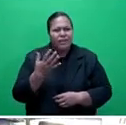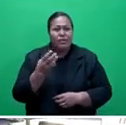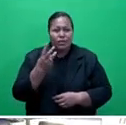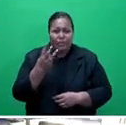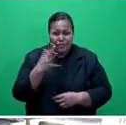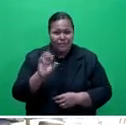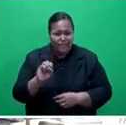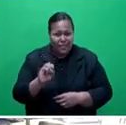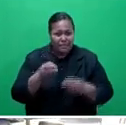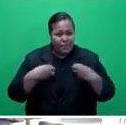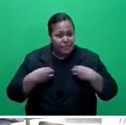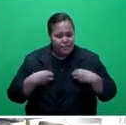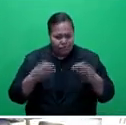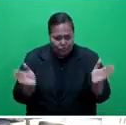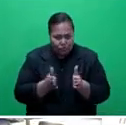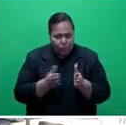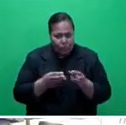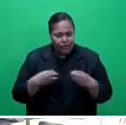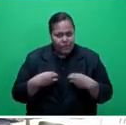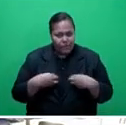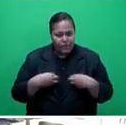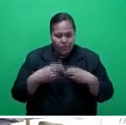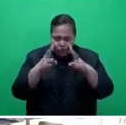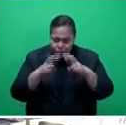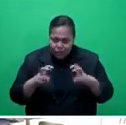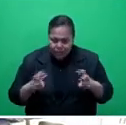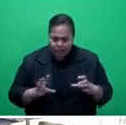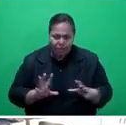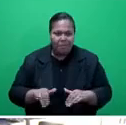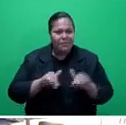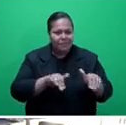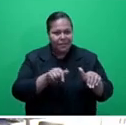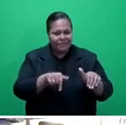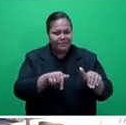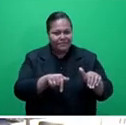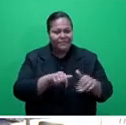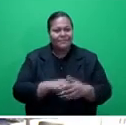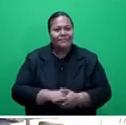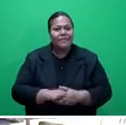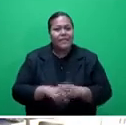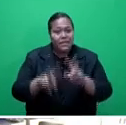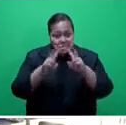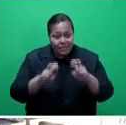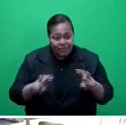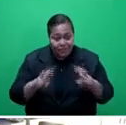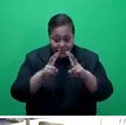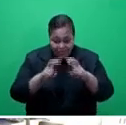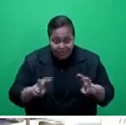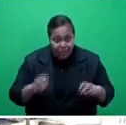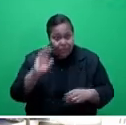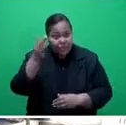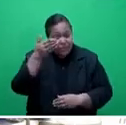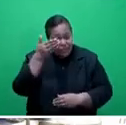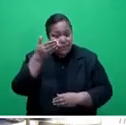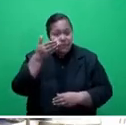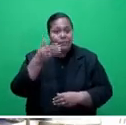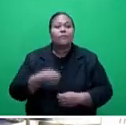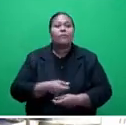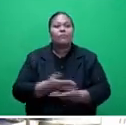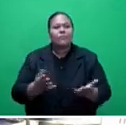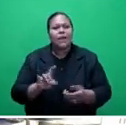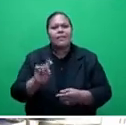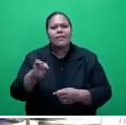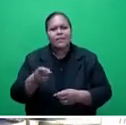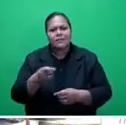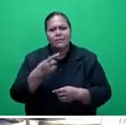medium enterprises that have participated in this survey. The results of this particular survey will be released in the next few